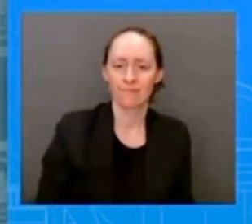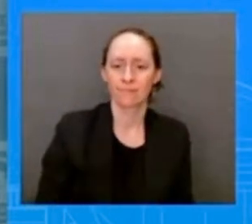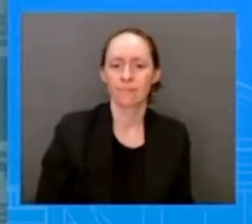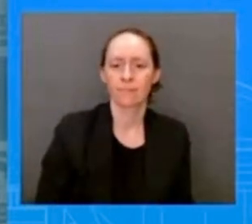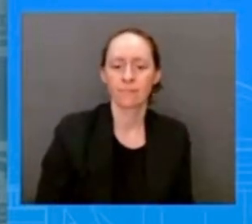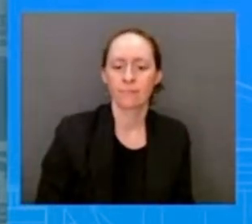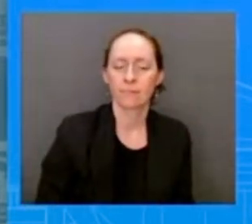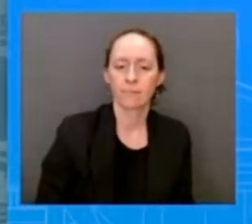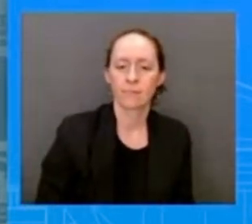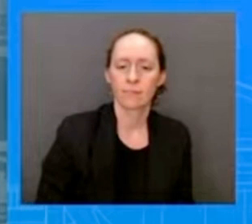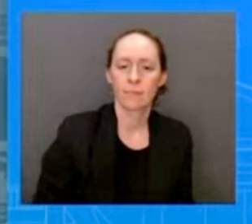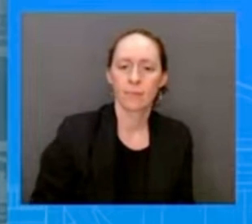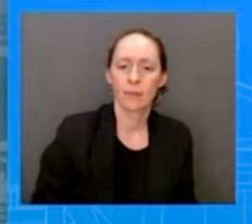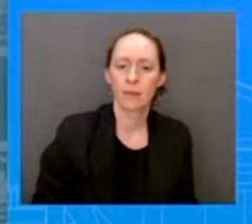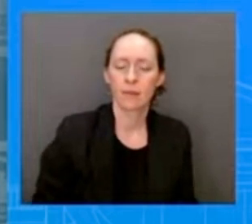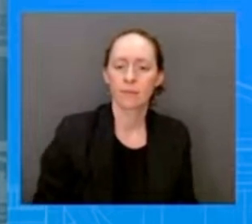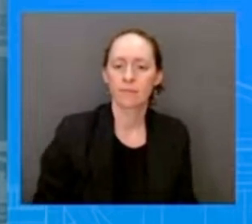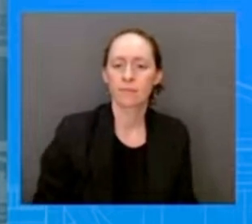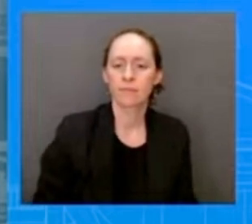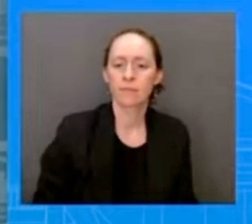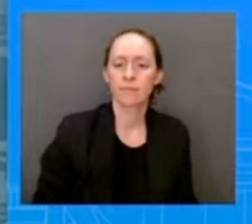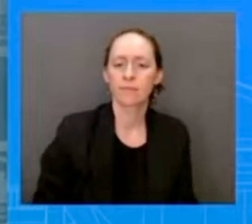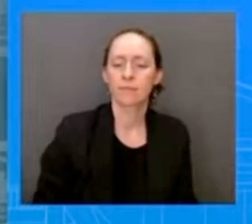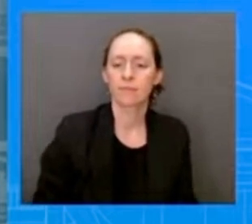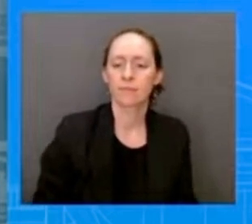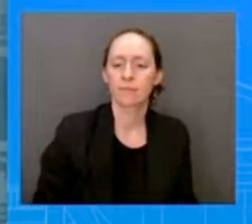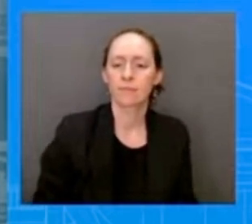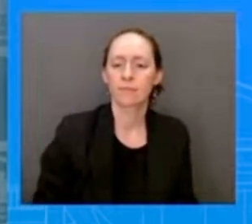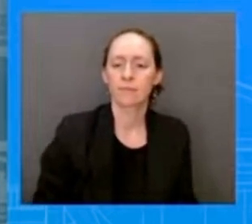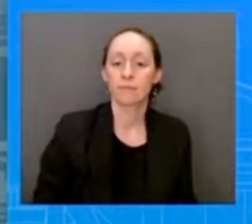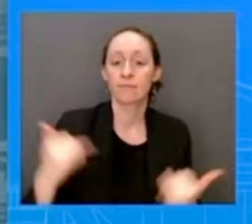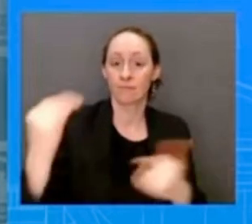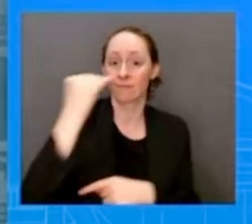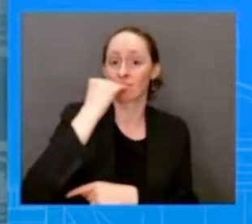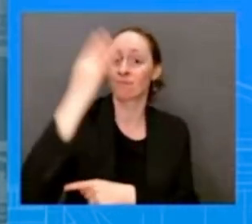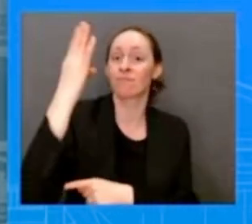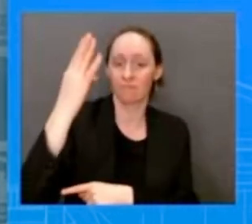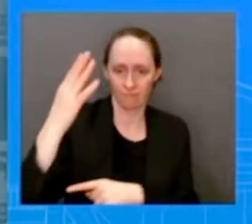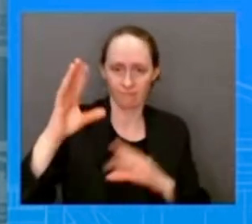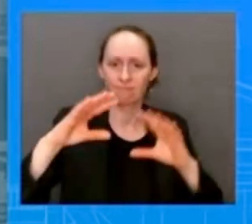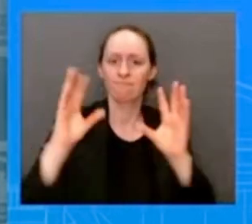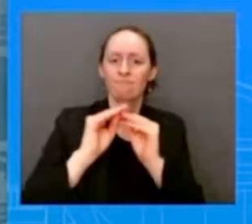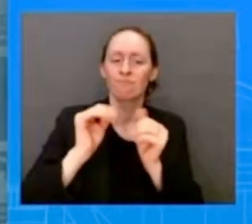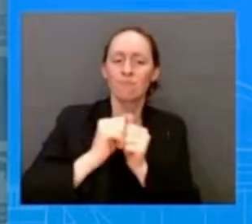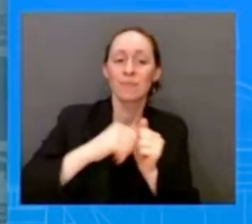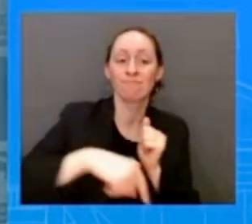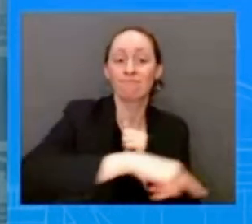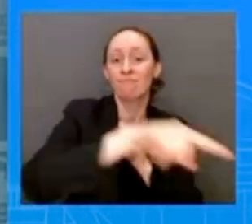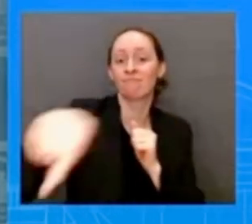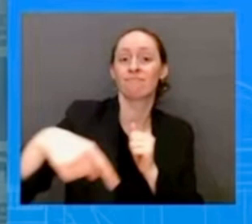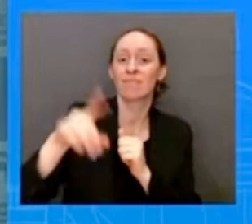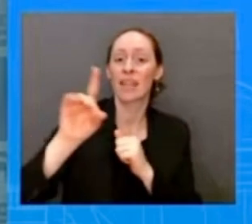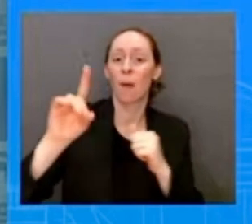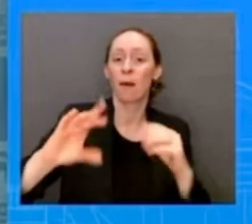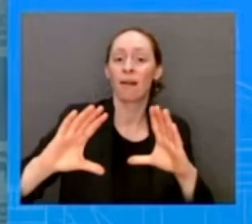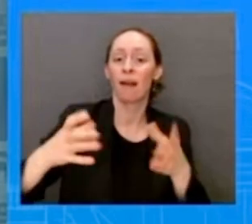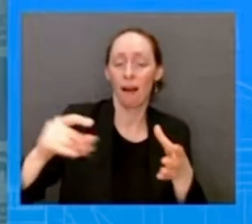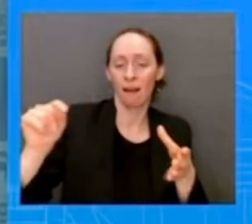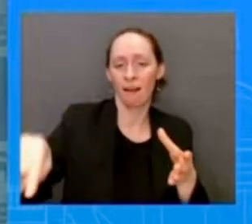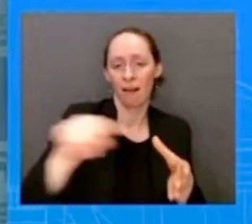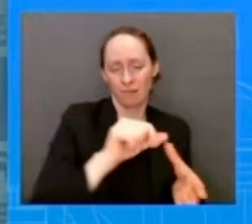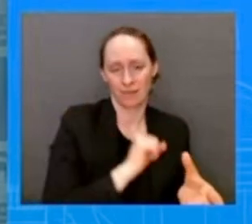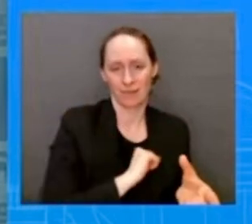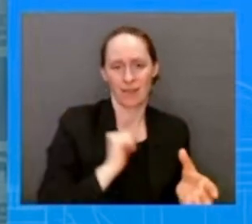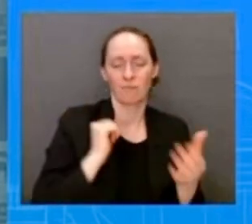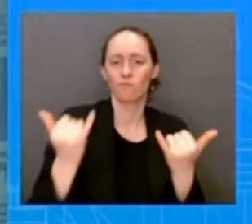and we've worked really closely with them over the past 2 years on delivering historic pieces of legislation that's going to really continue to grow